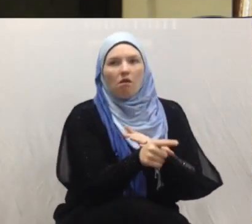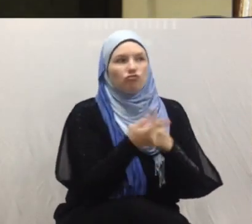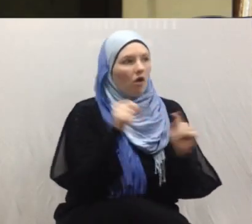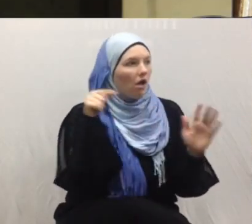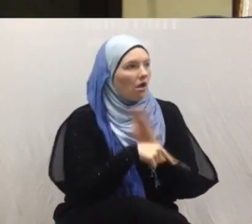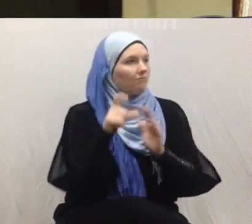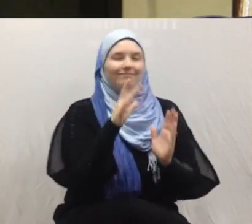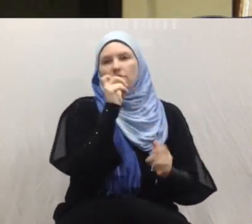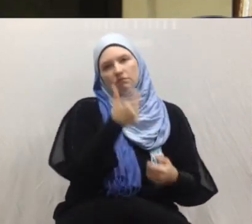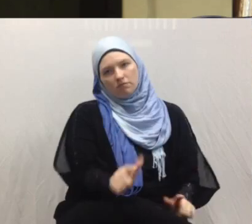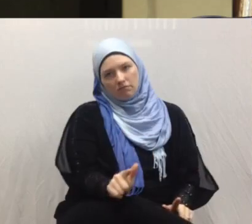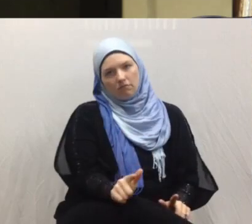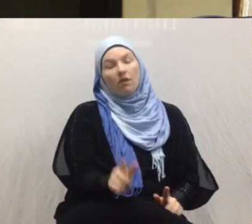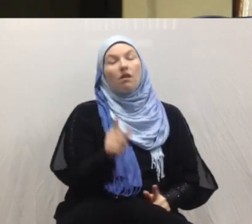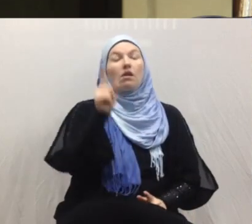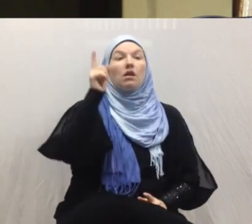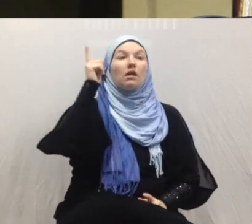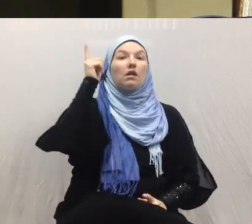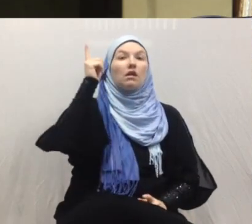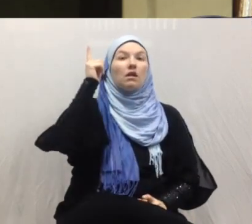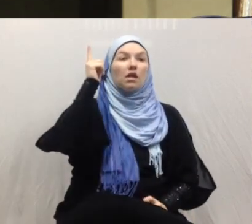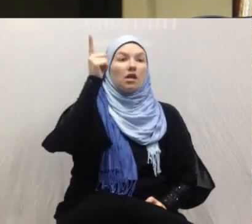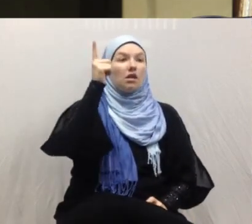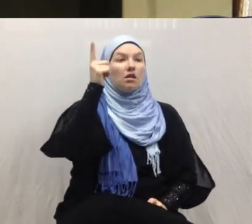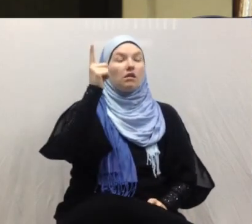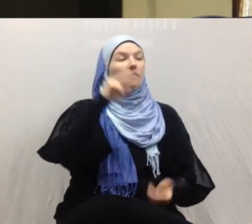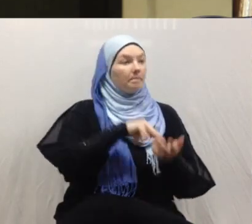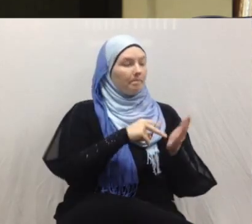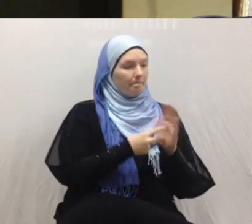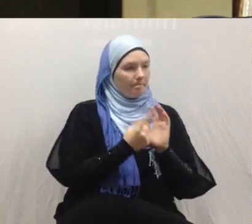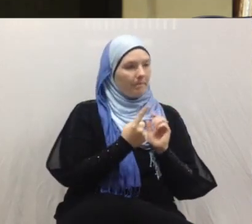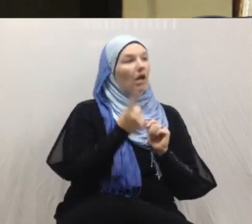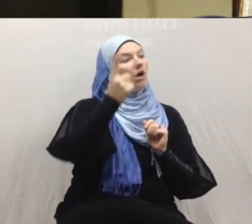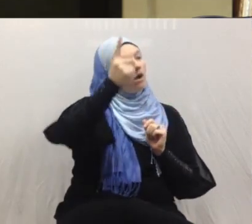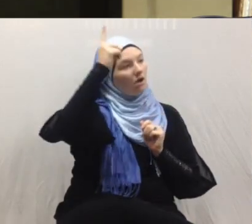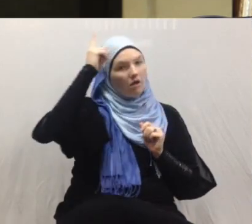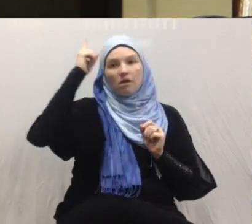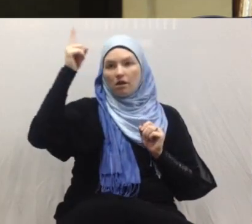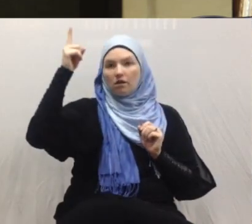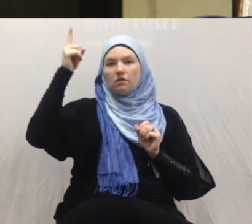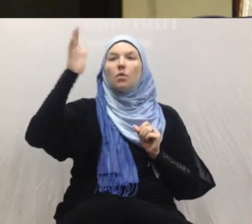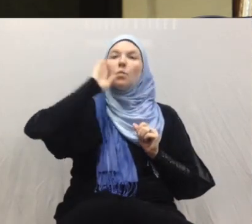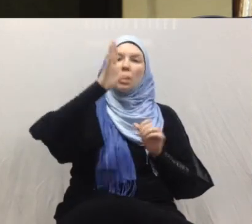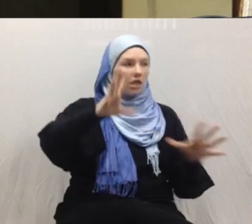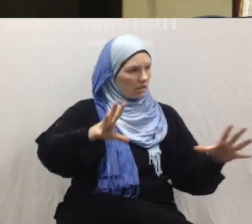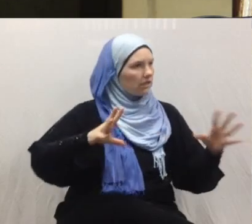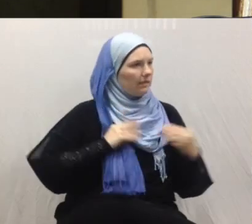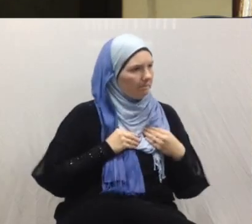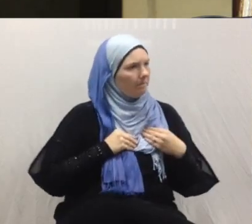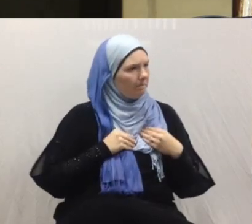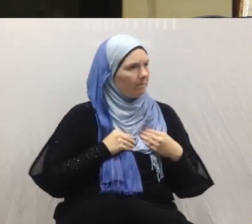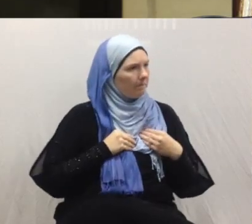him, for God will accept that. Which means Allah subhanahu wa ta'ala will accept